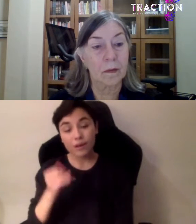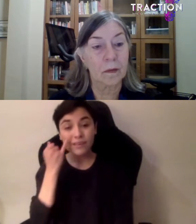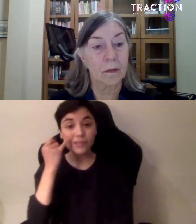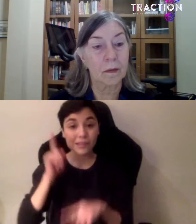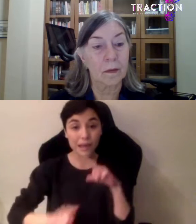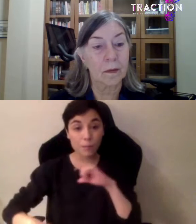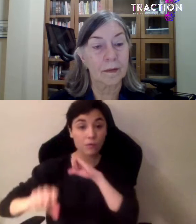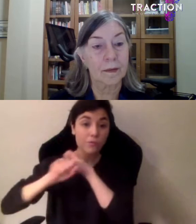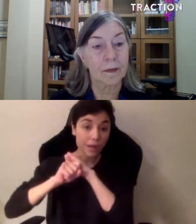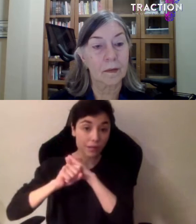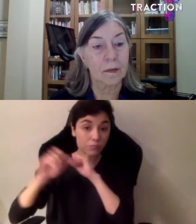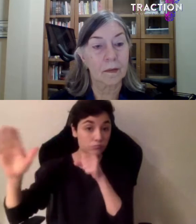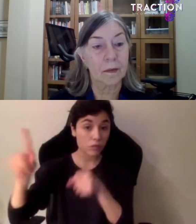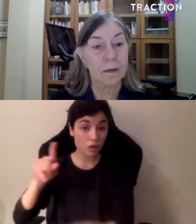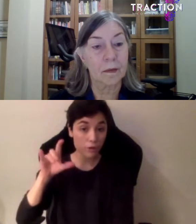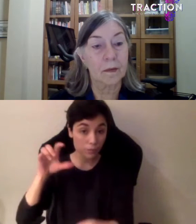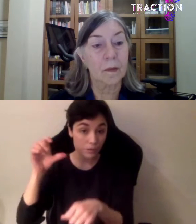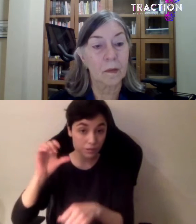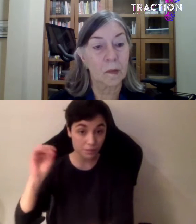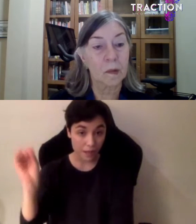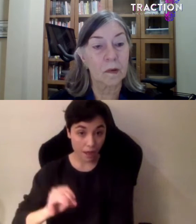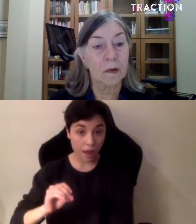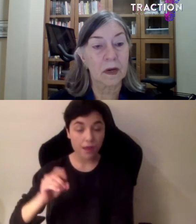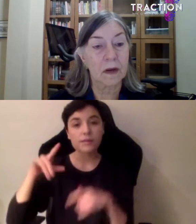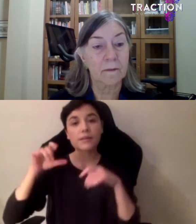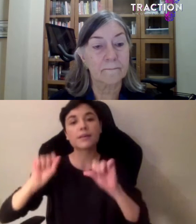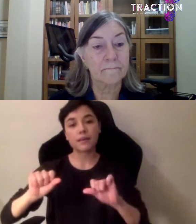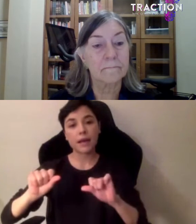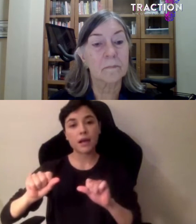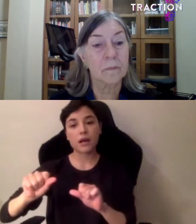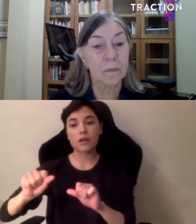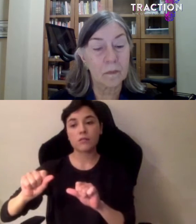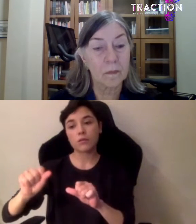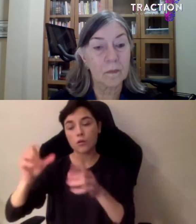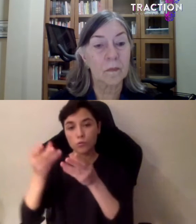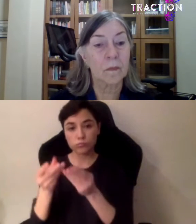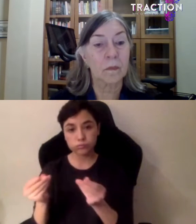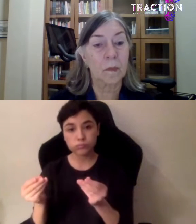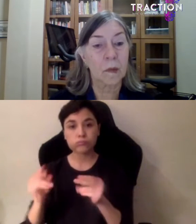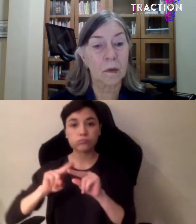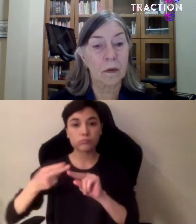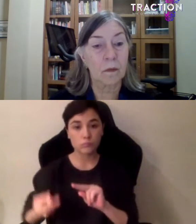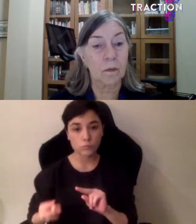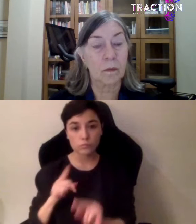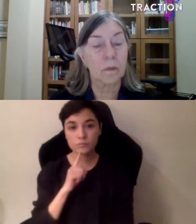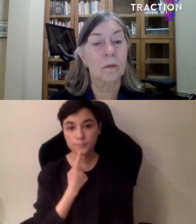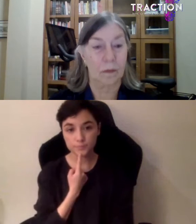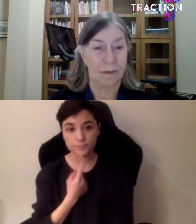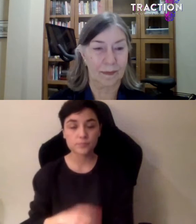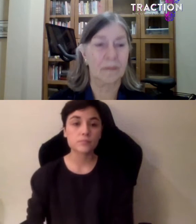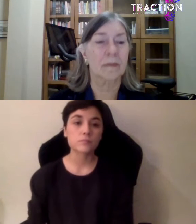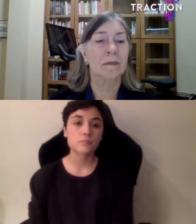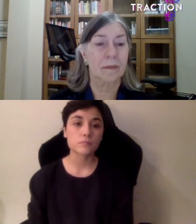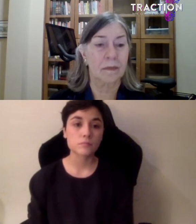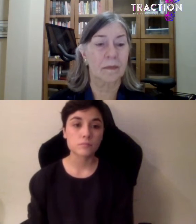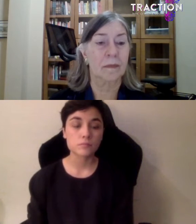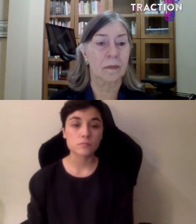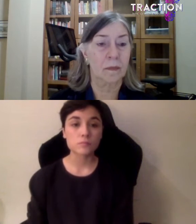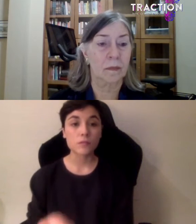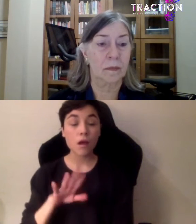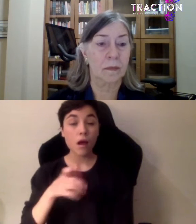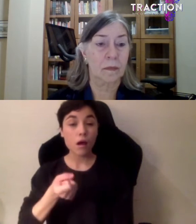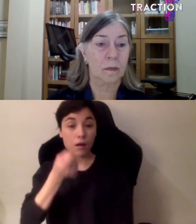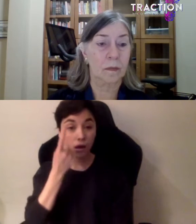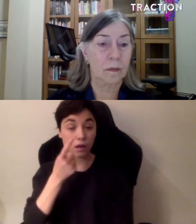well, with these vaccines, there were some caveats with it. The Pfizer vaccine has to be at suboptimal or sub-freezing temperatures, so there are